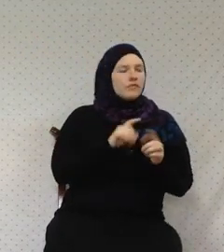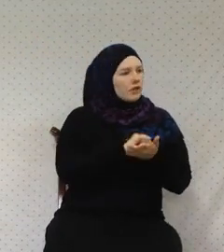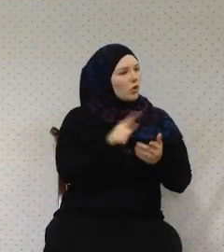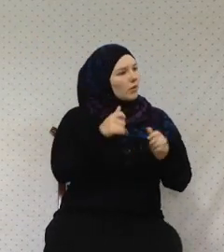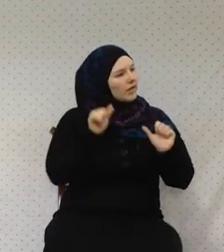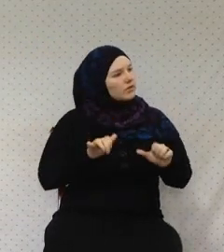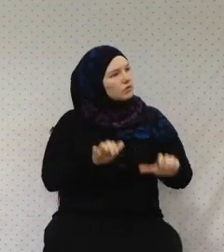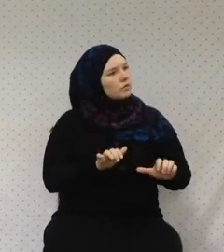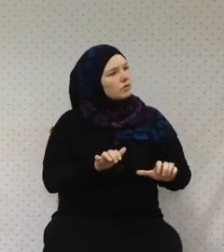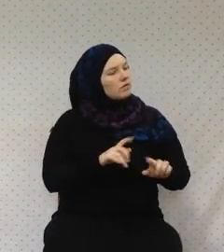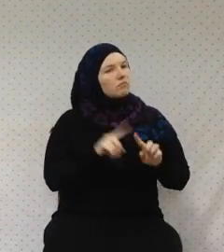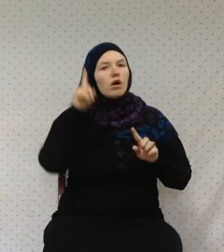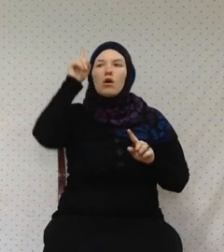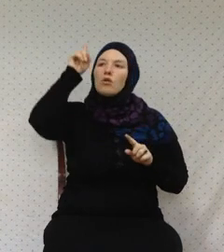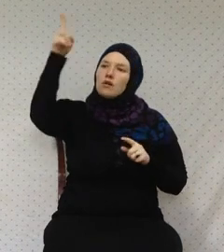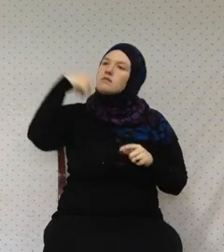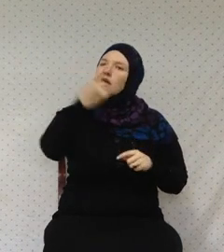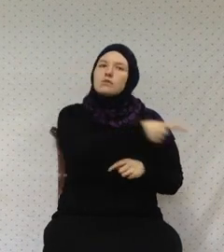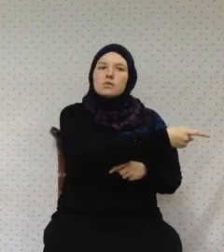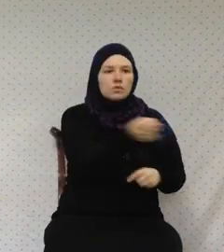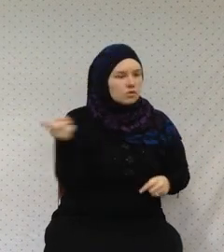Allah turns the ball back to us.